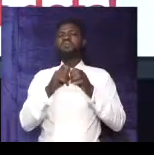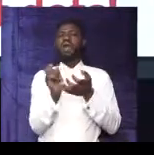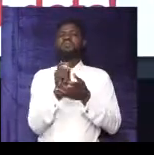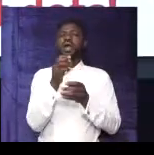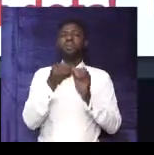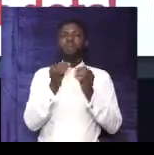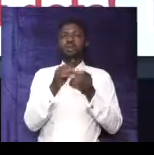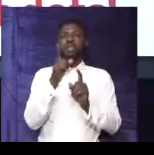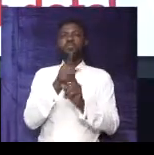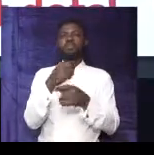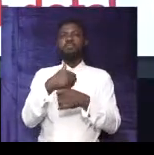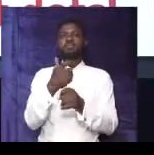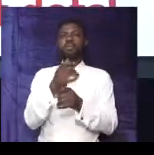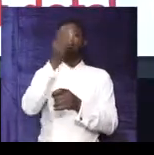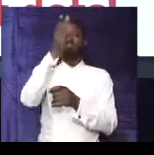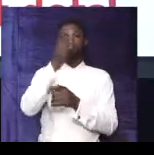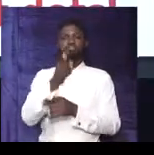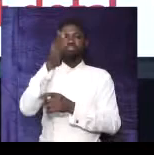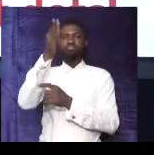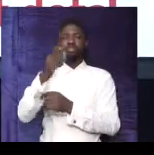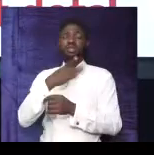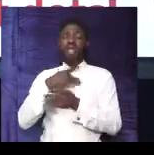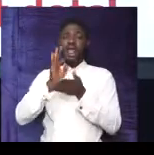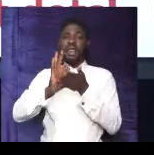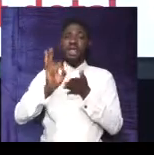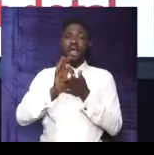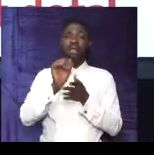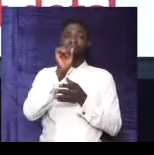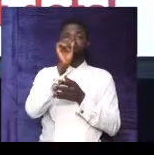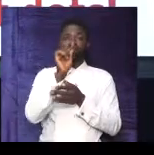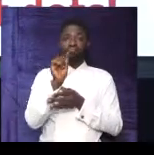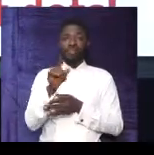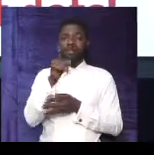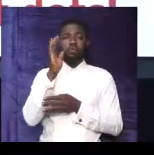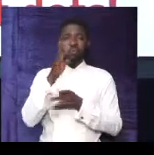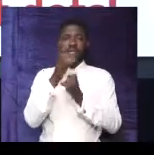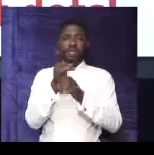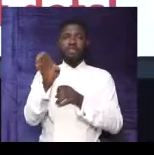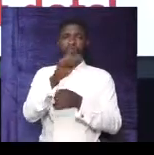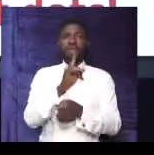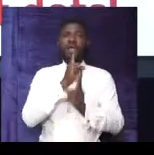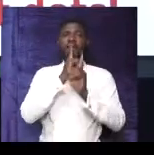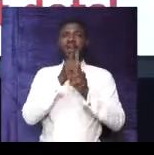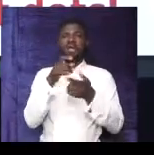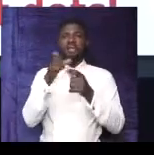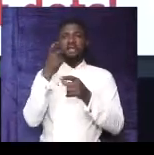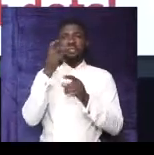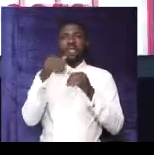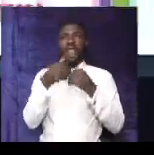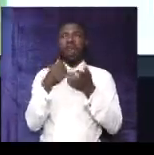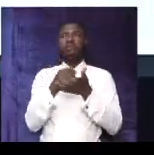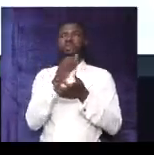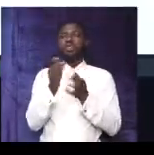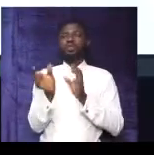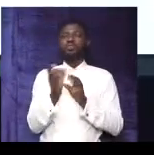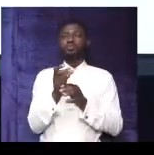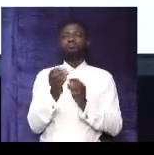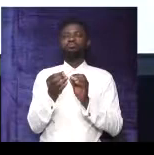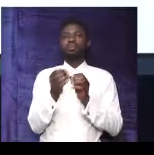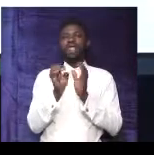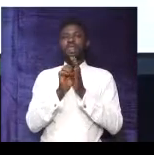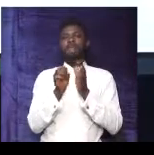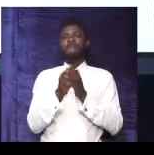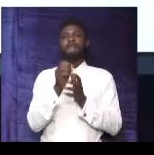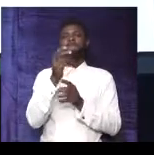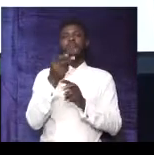any number. You just have to draw lines and count dots, and you will get your answer. Let's see how this is done.